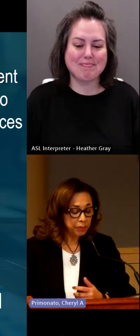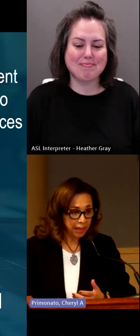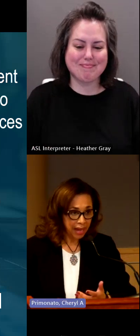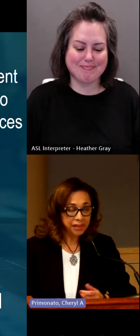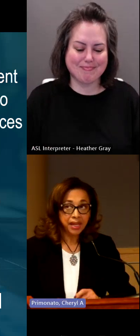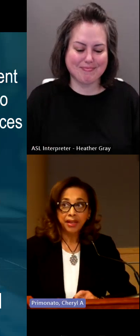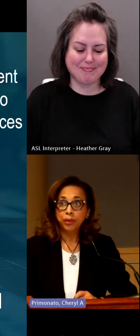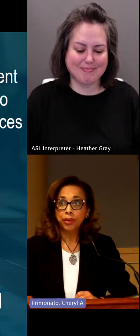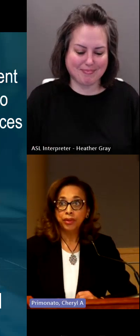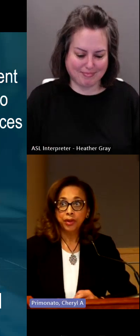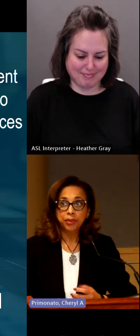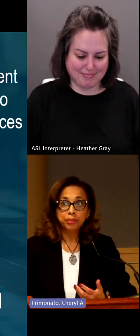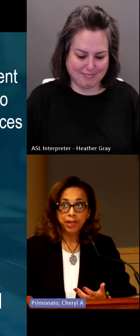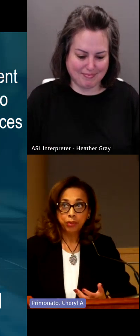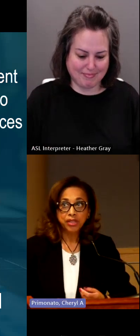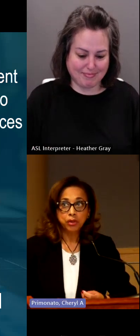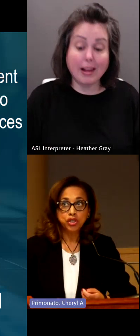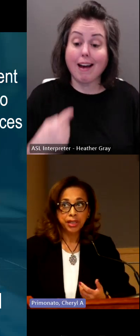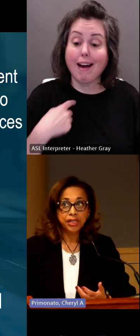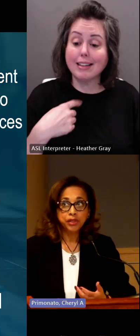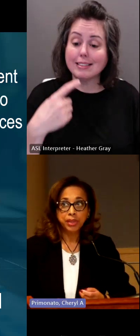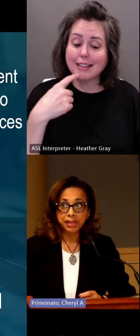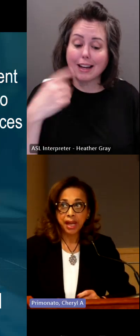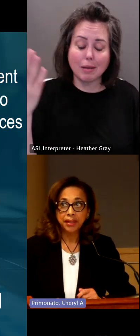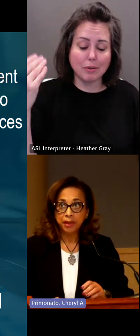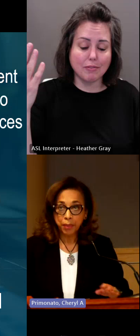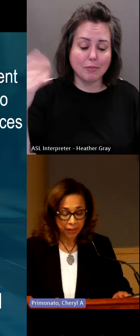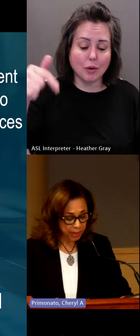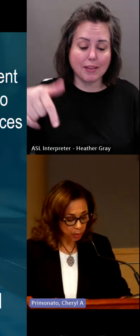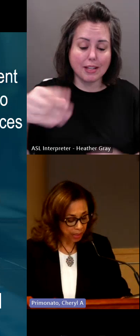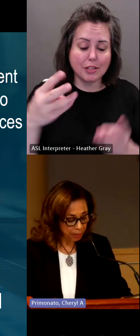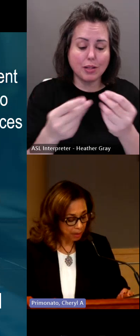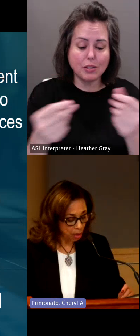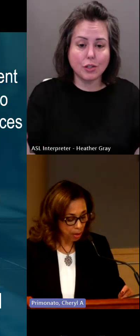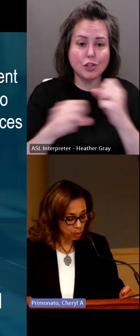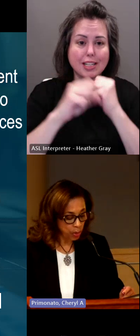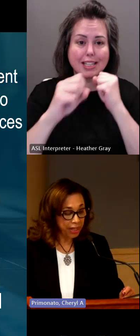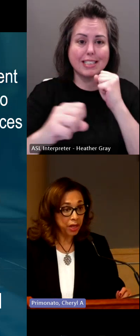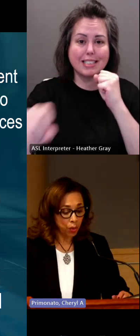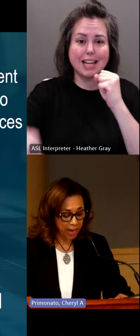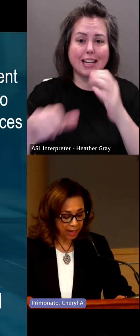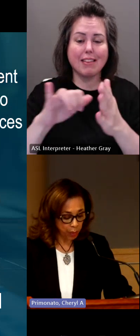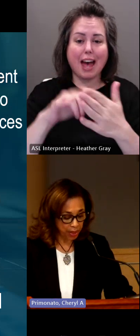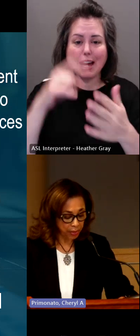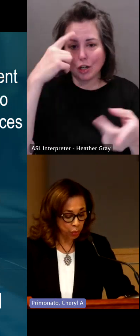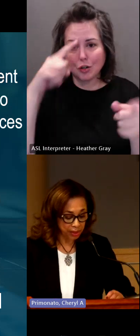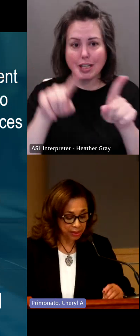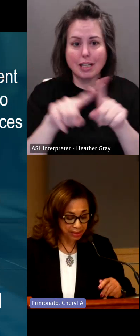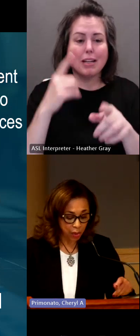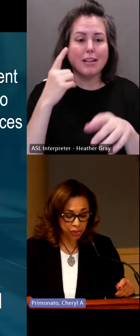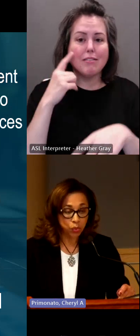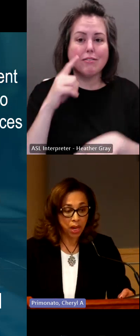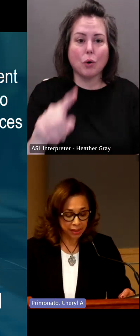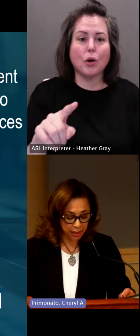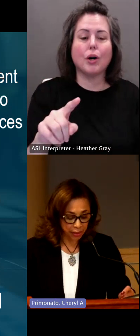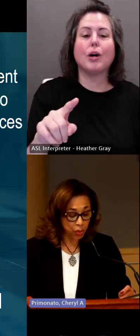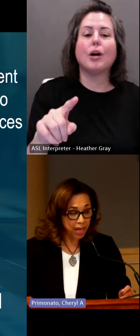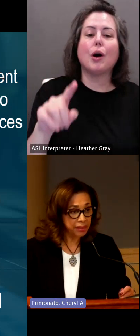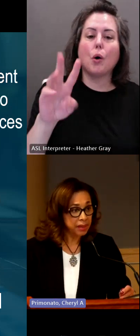As I stated earlier, the resolution is to expand and amend the agreement R2008 with Willis